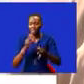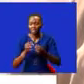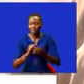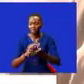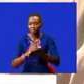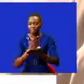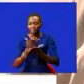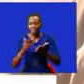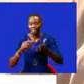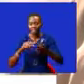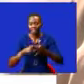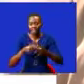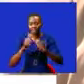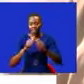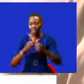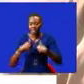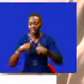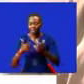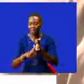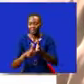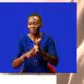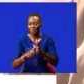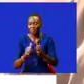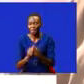bed gi teething problems.